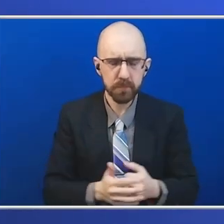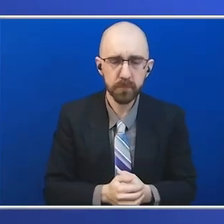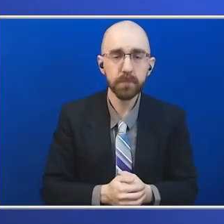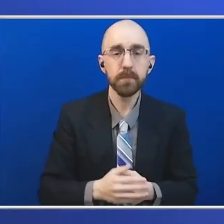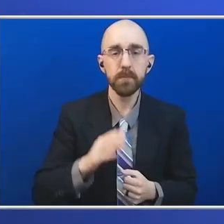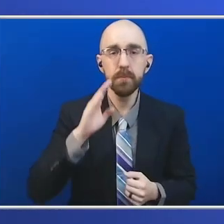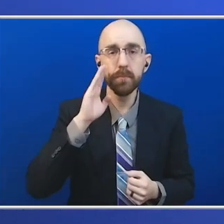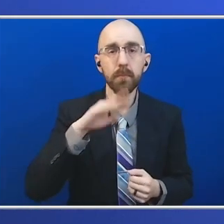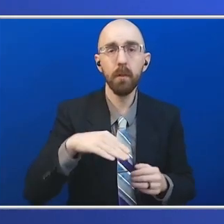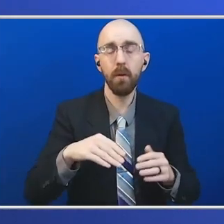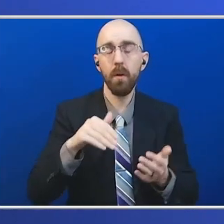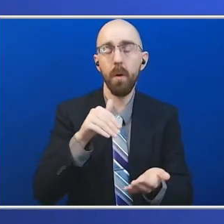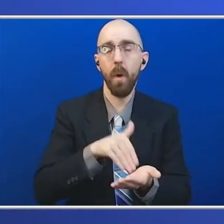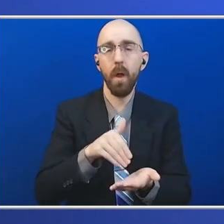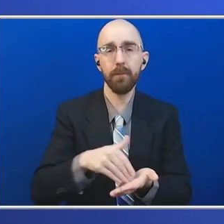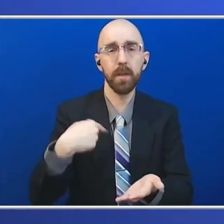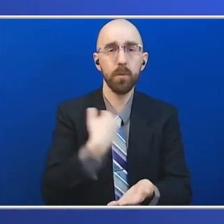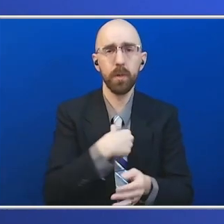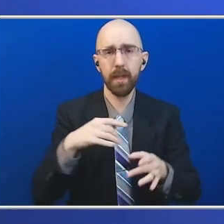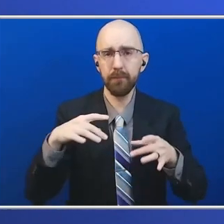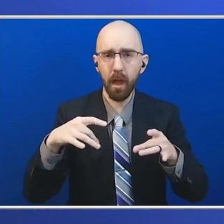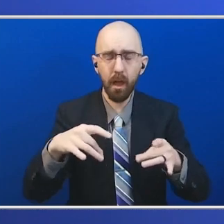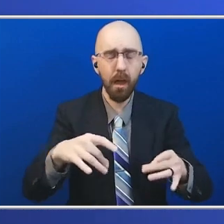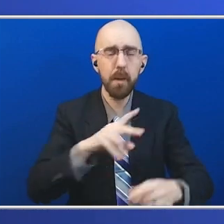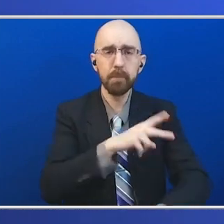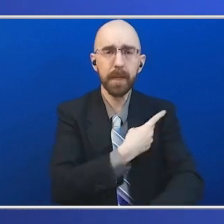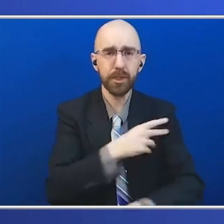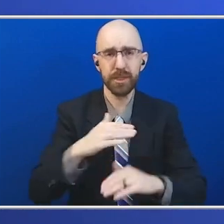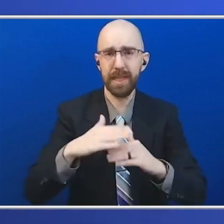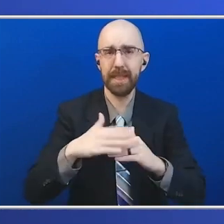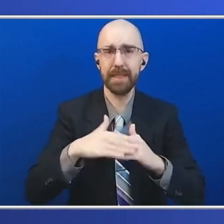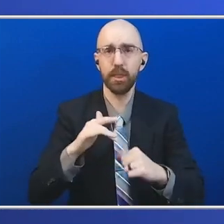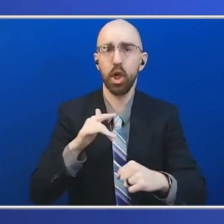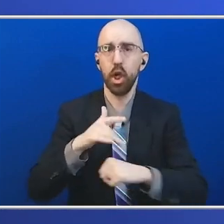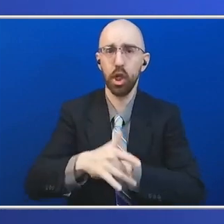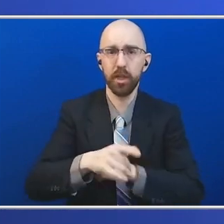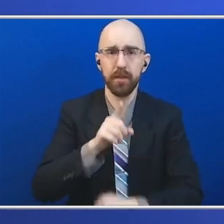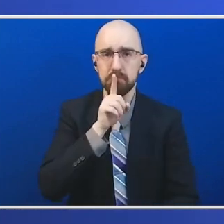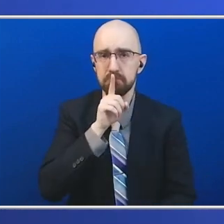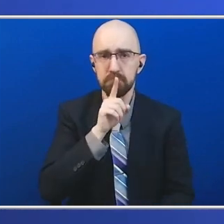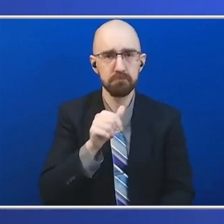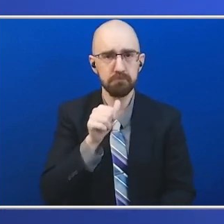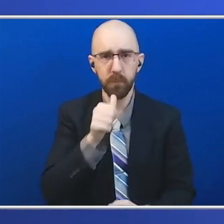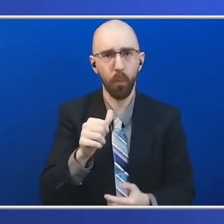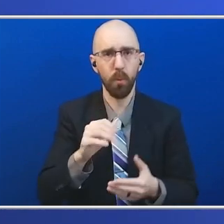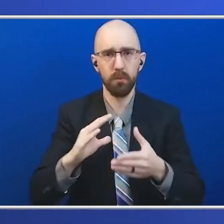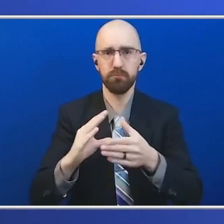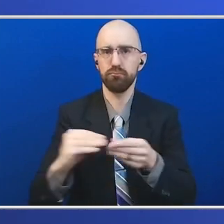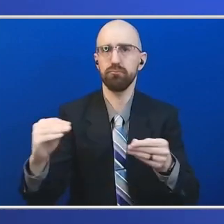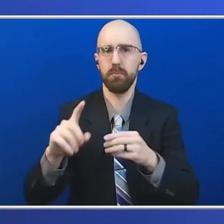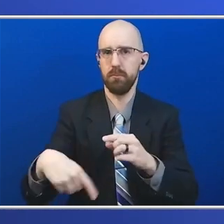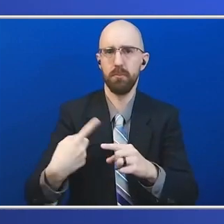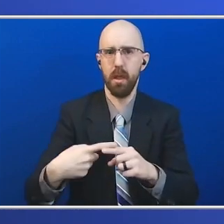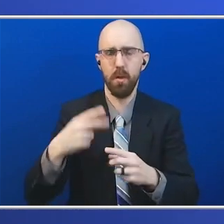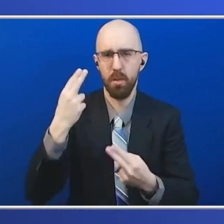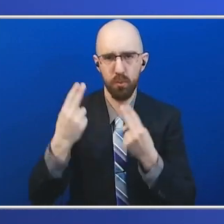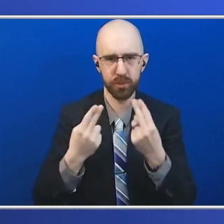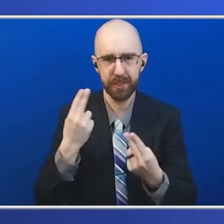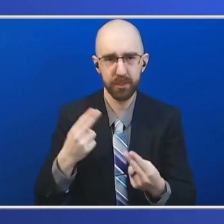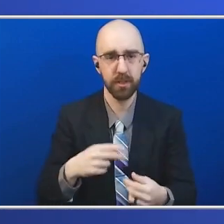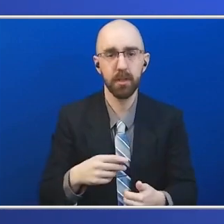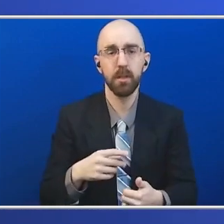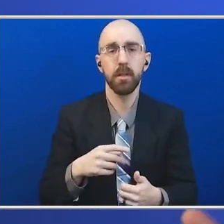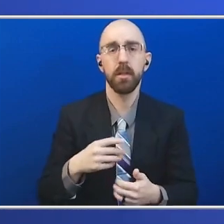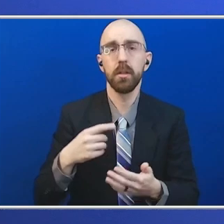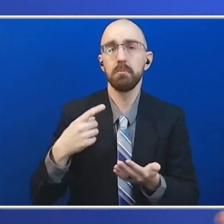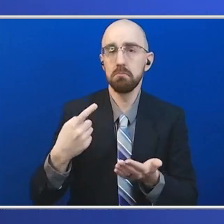we have found out patients, at least earlier on, do not talk about these hallucinations. One, it happens once in a while.